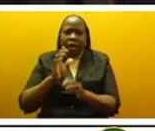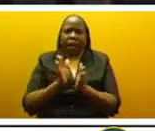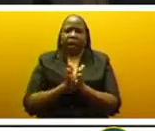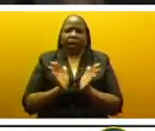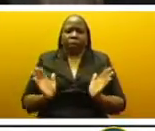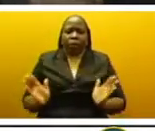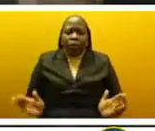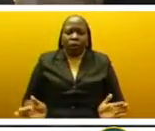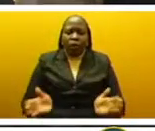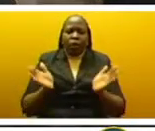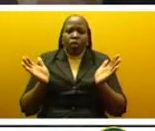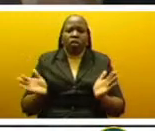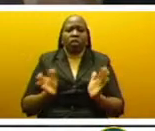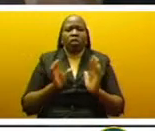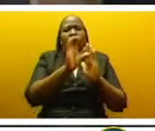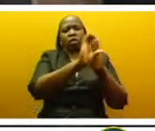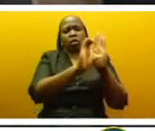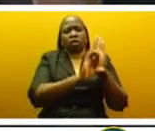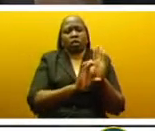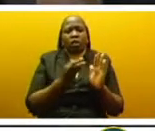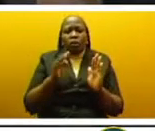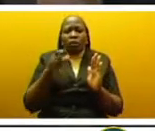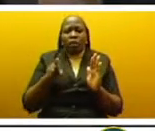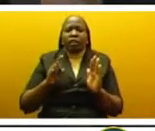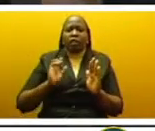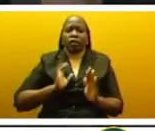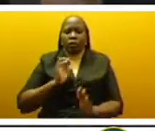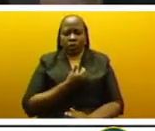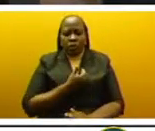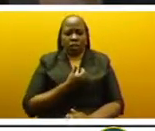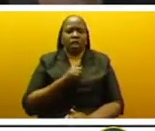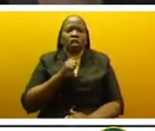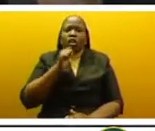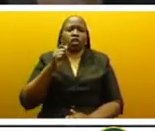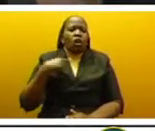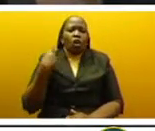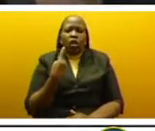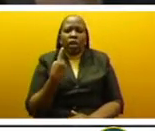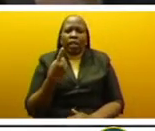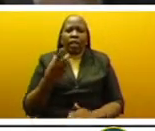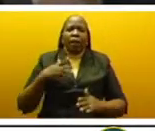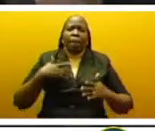constitutionalism. Not just in the conduct of the